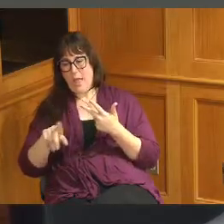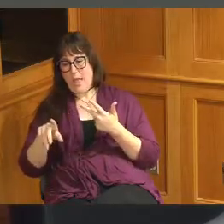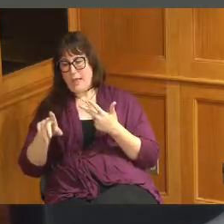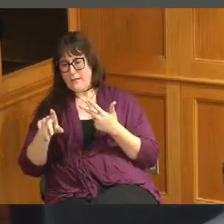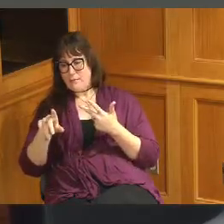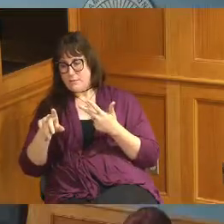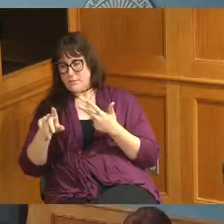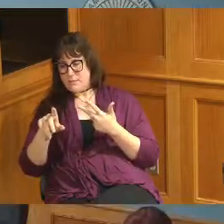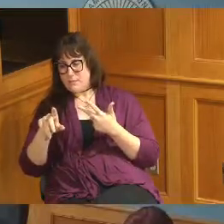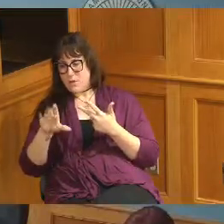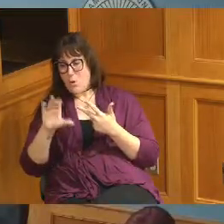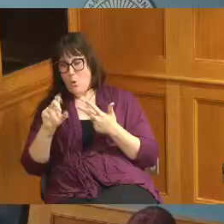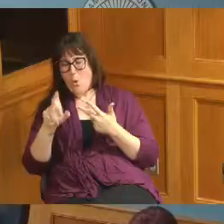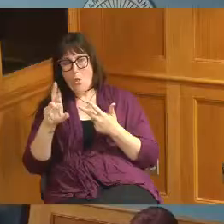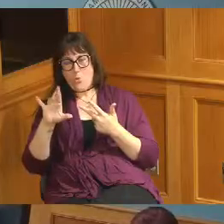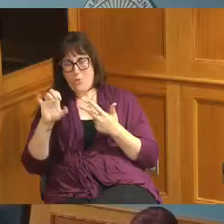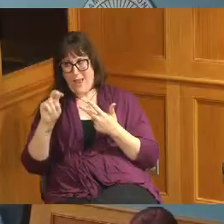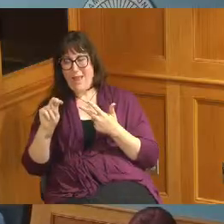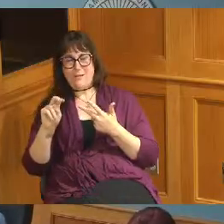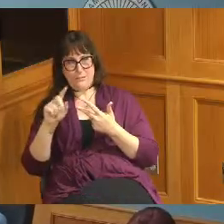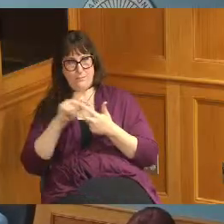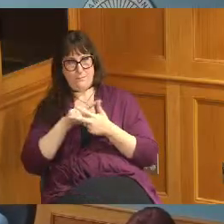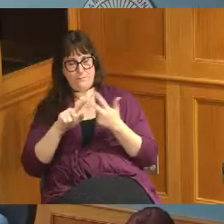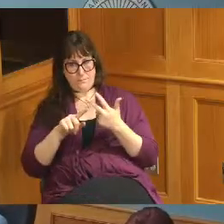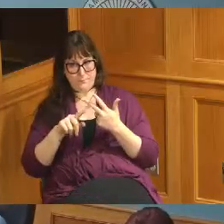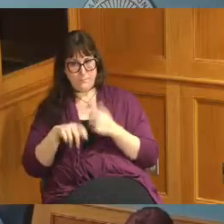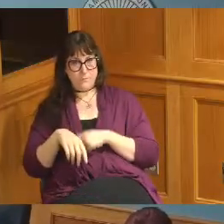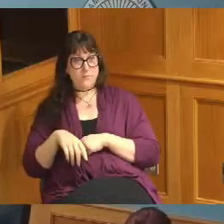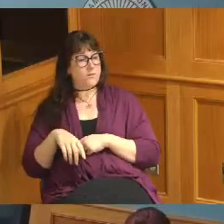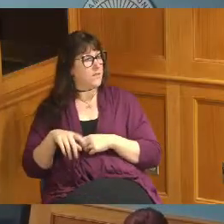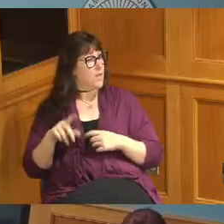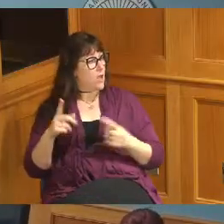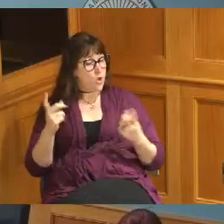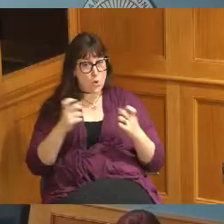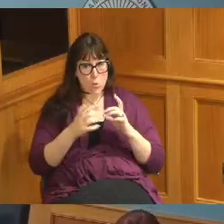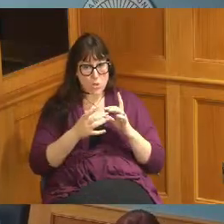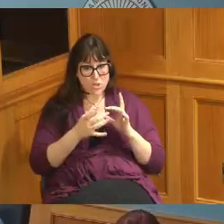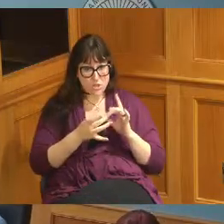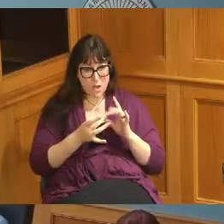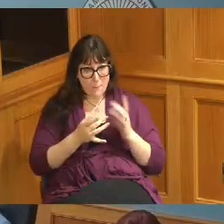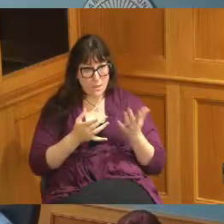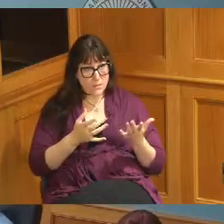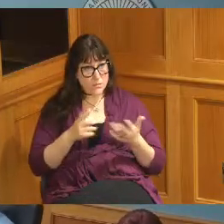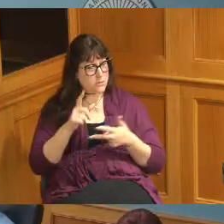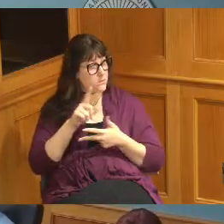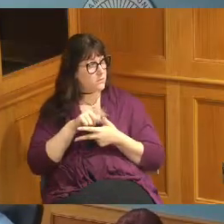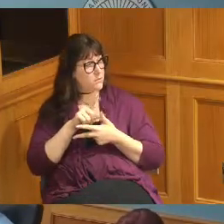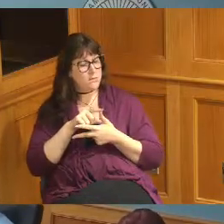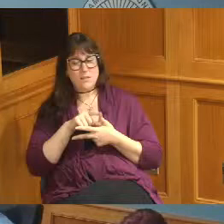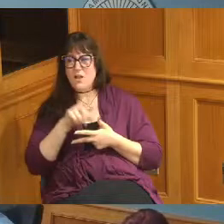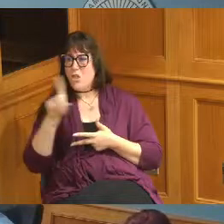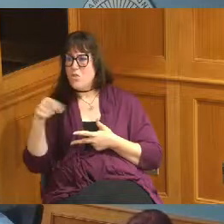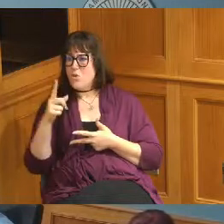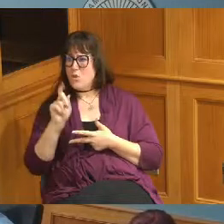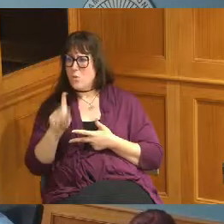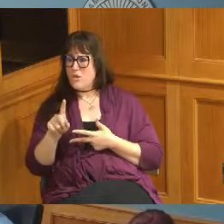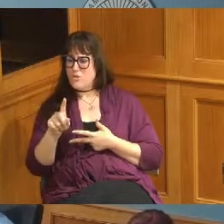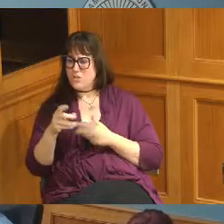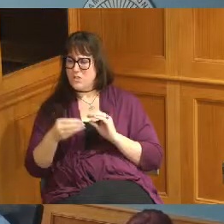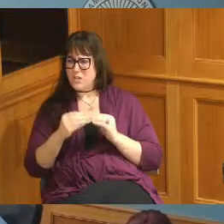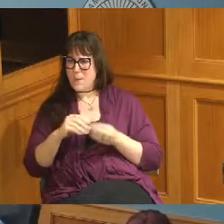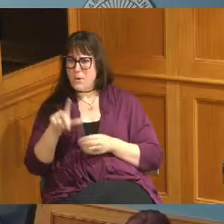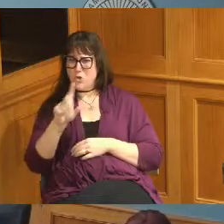Commissioners. All right, thank you, Jeff. Commissioners, any questions or comments? Commissioner Summer Dumas. Well, the only question I had, Jeff, was item